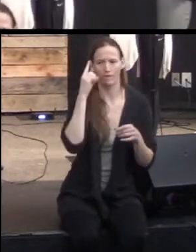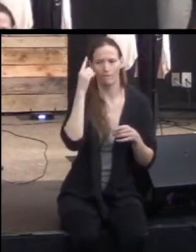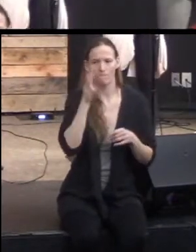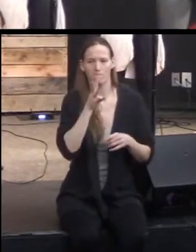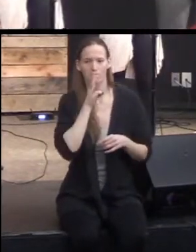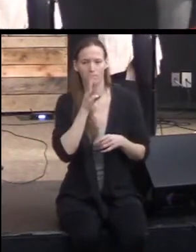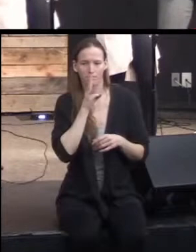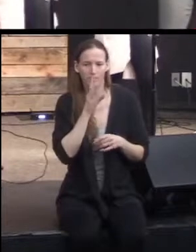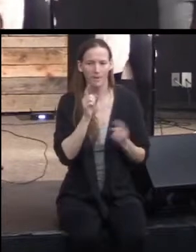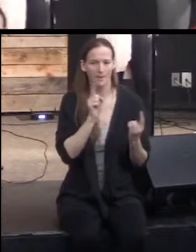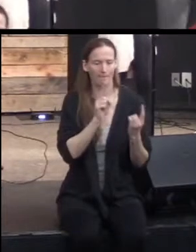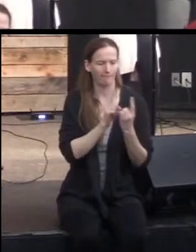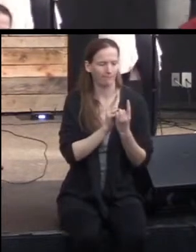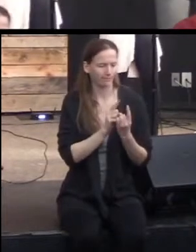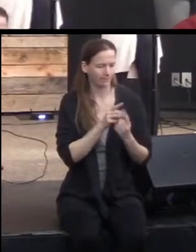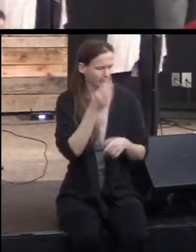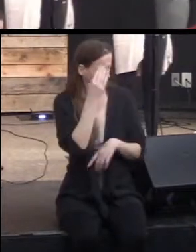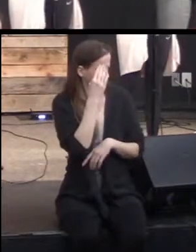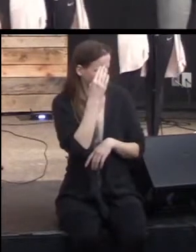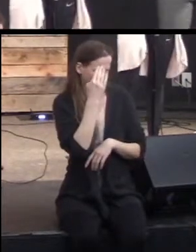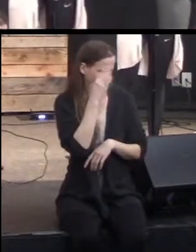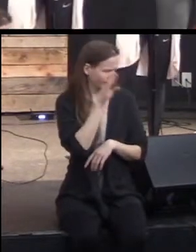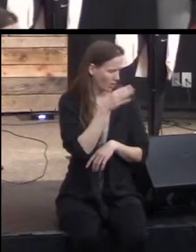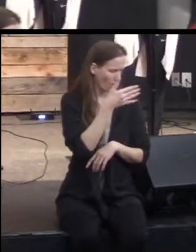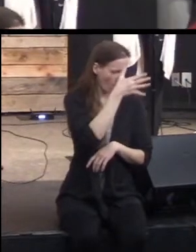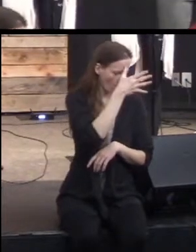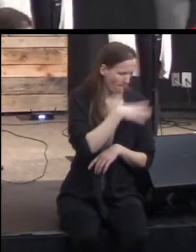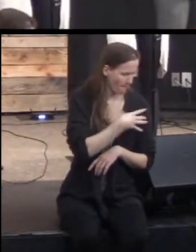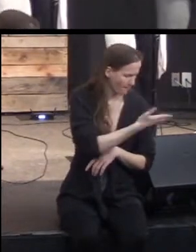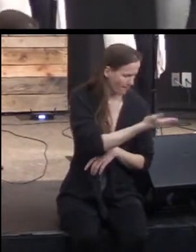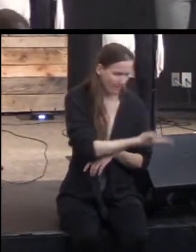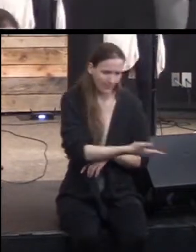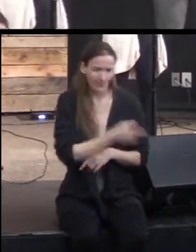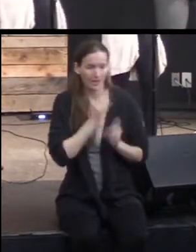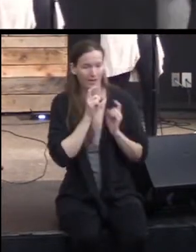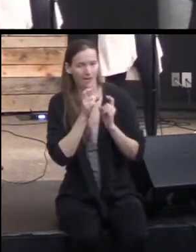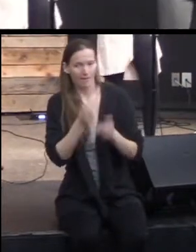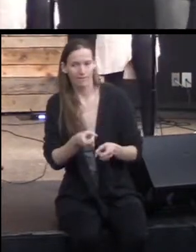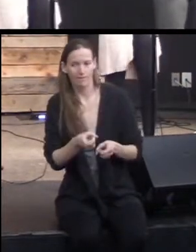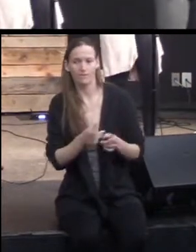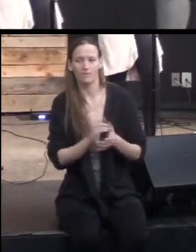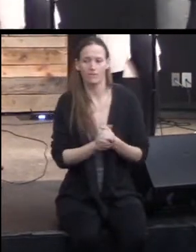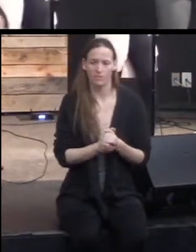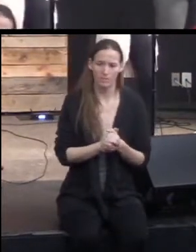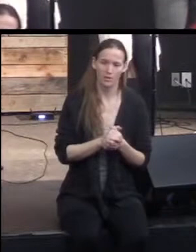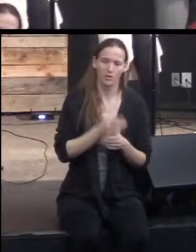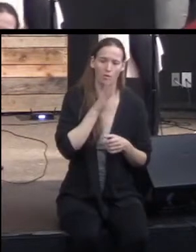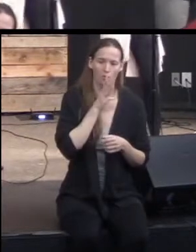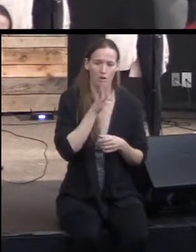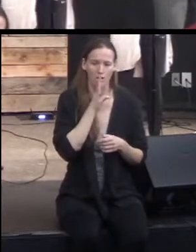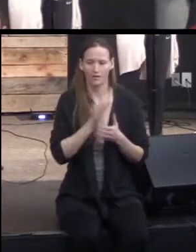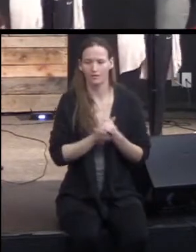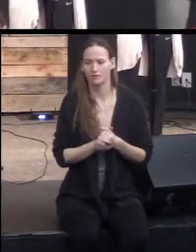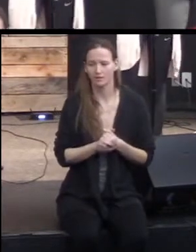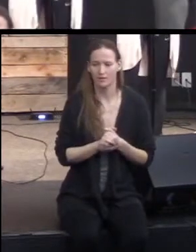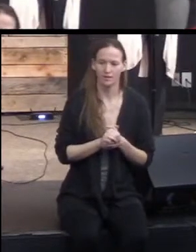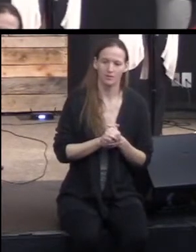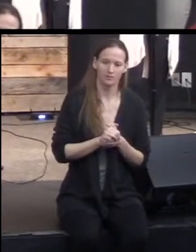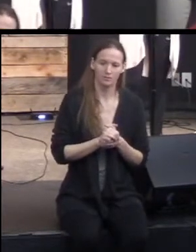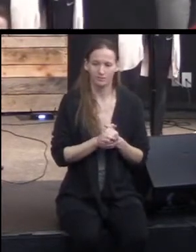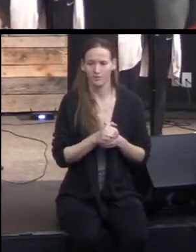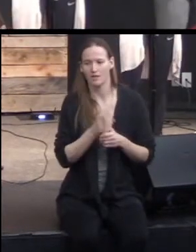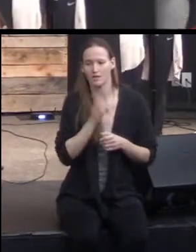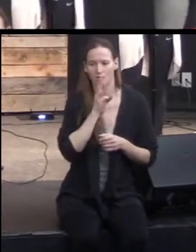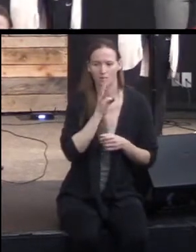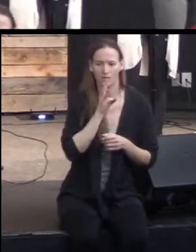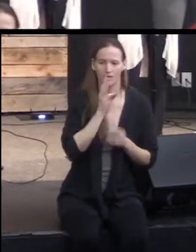he gave she her water. Met a stranger. He gave her water. And he did her he gave story her water. Tale. He gave her water. She left my he Savior singing. He gave